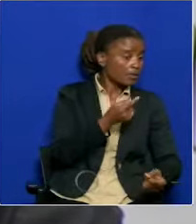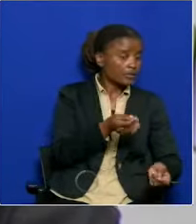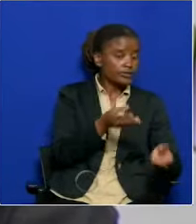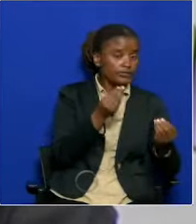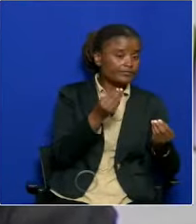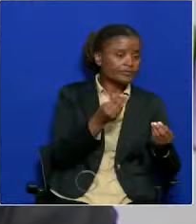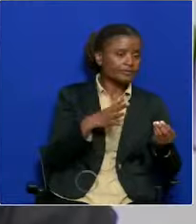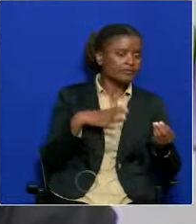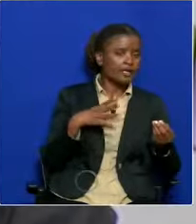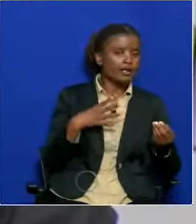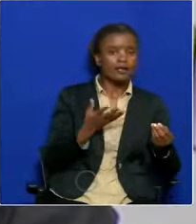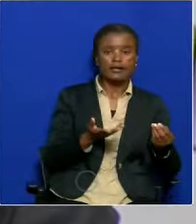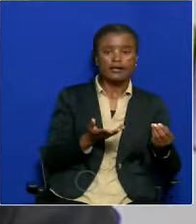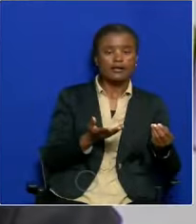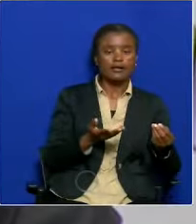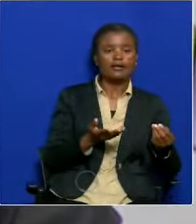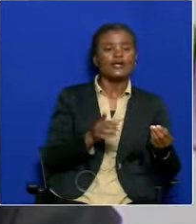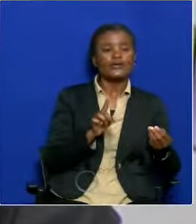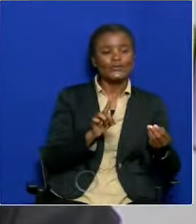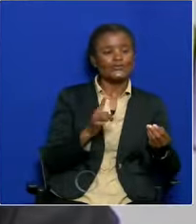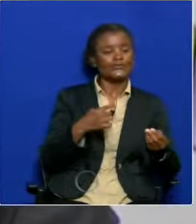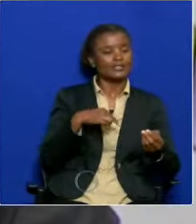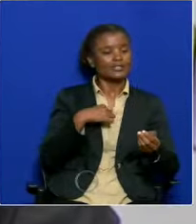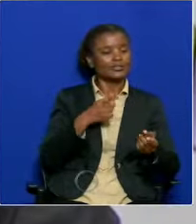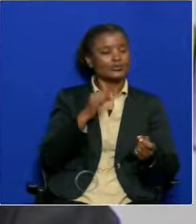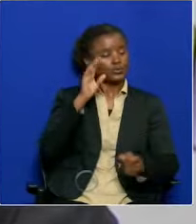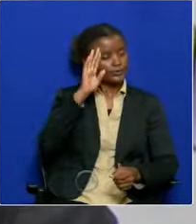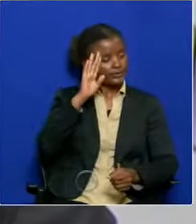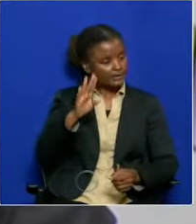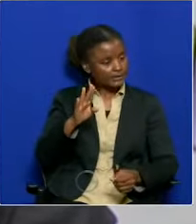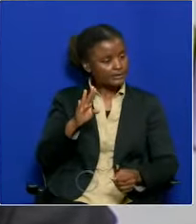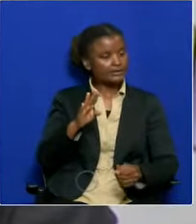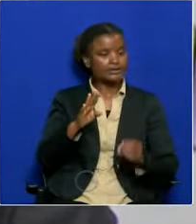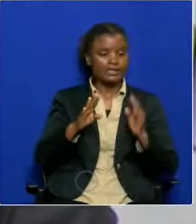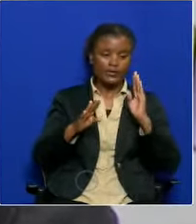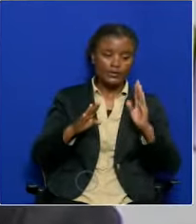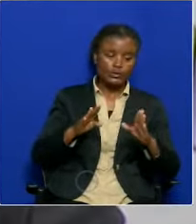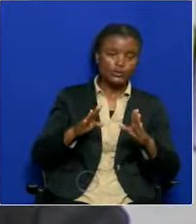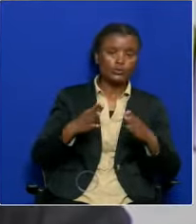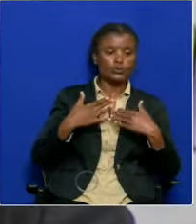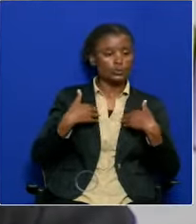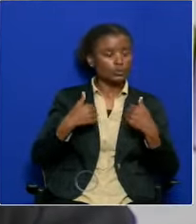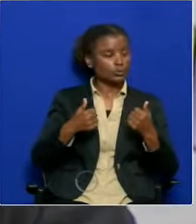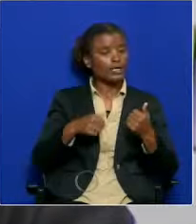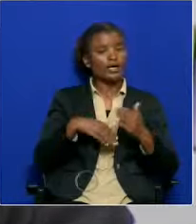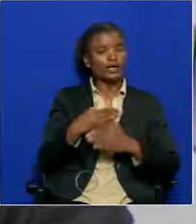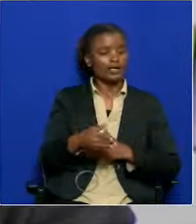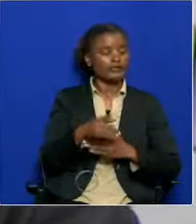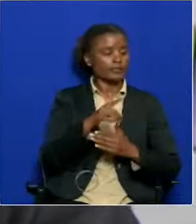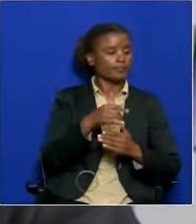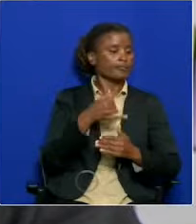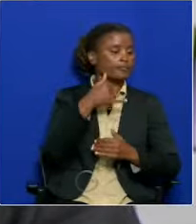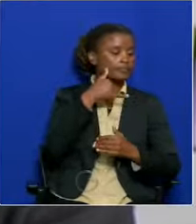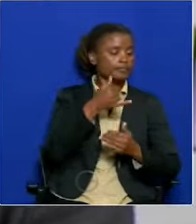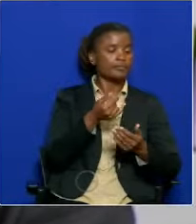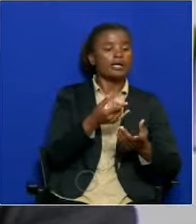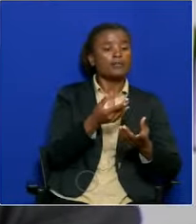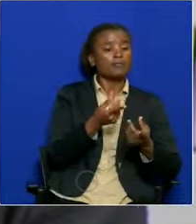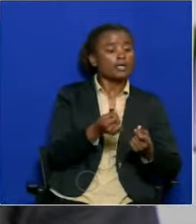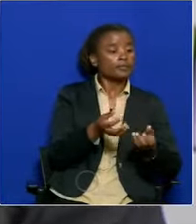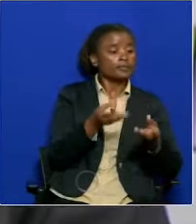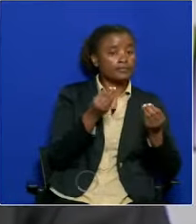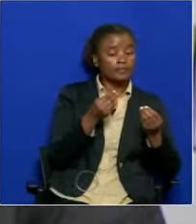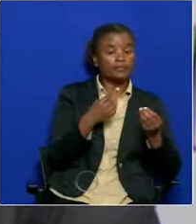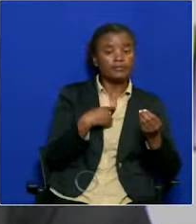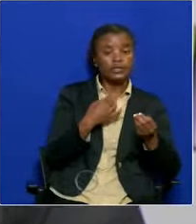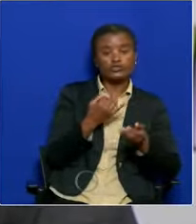don't know. We greet each other, then we talk. You received the money, I just deposited and whatsoever, and they check. But hence I was